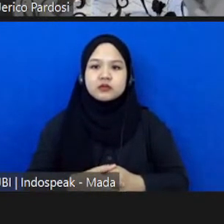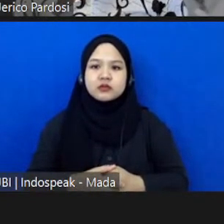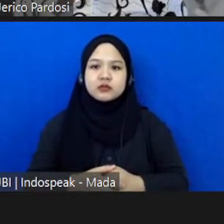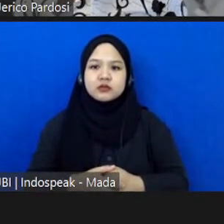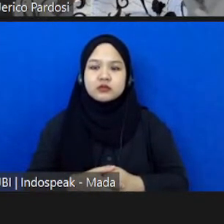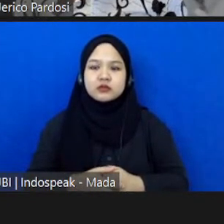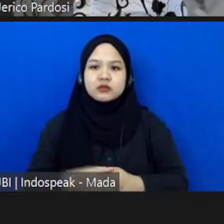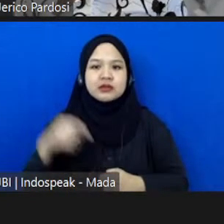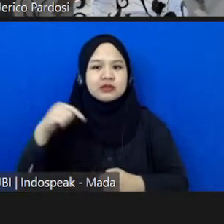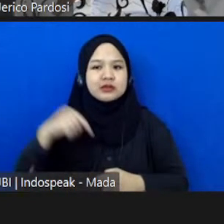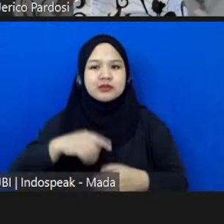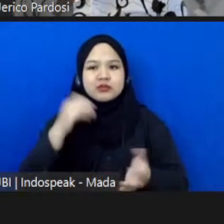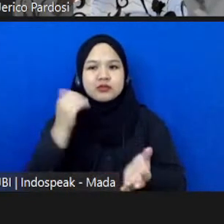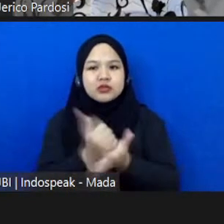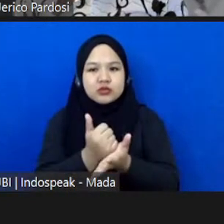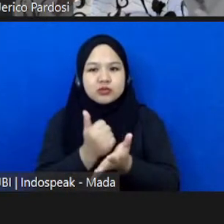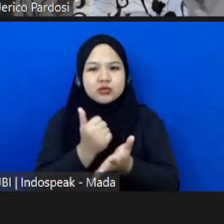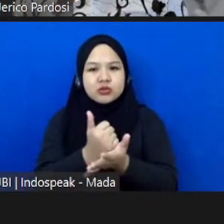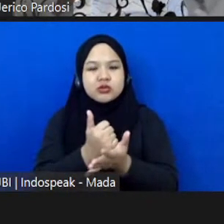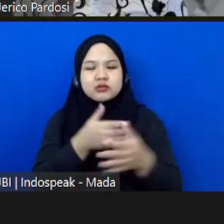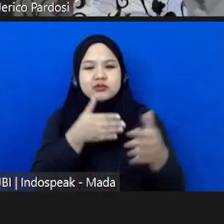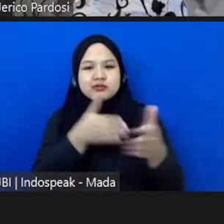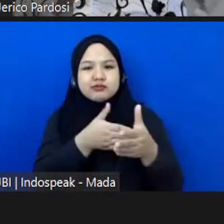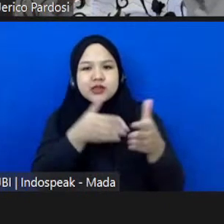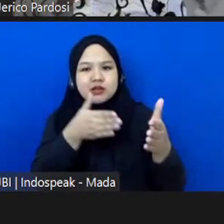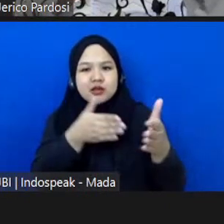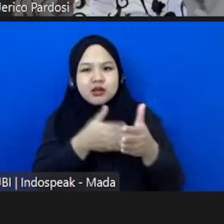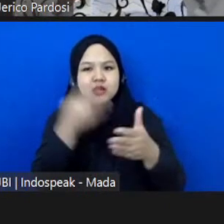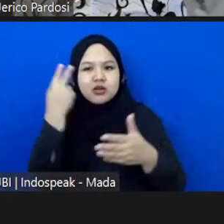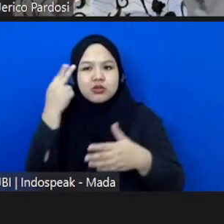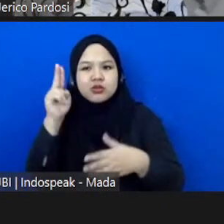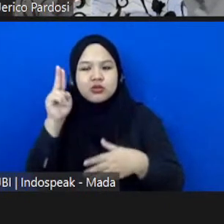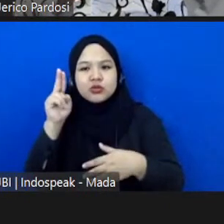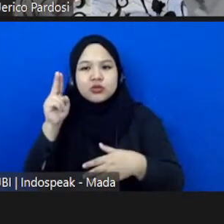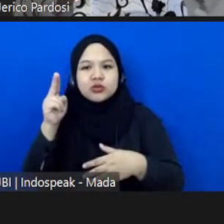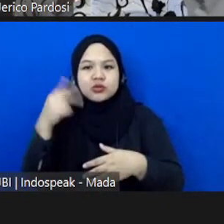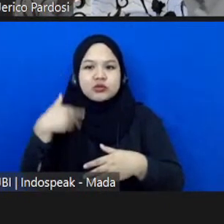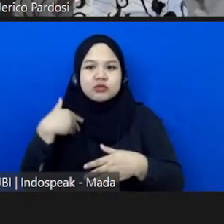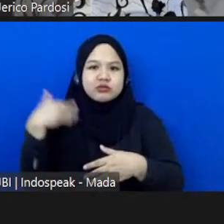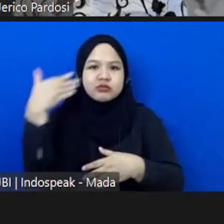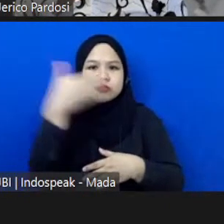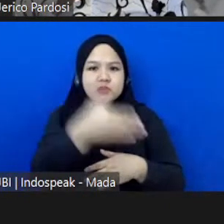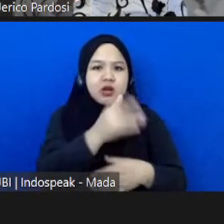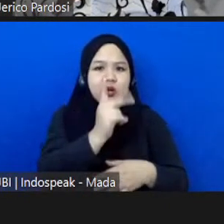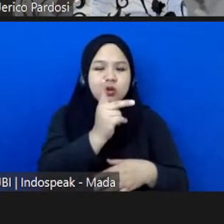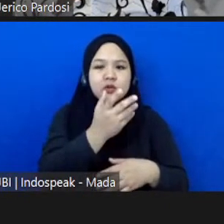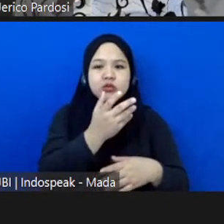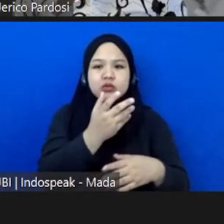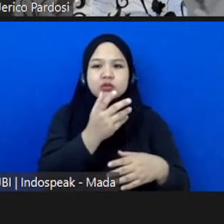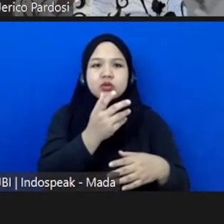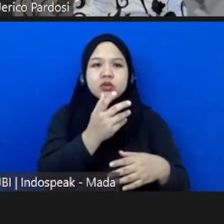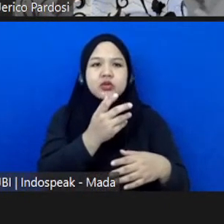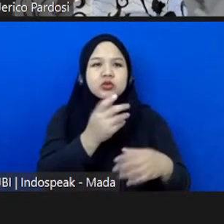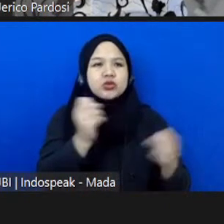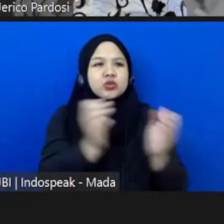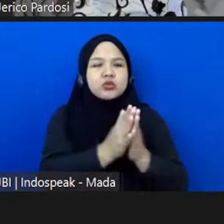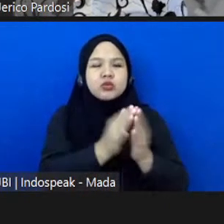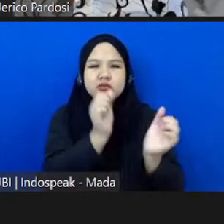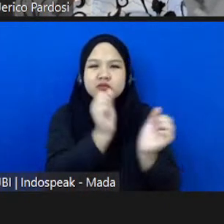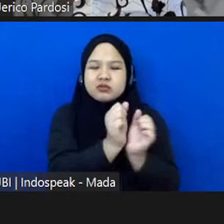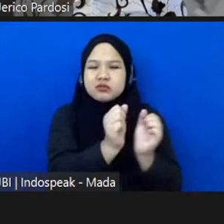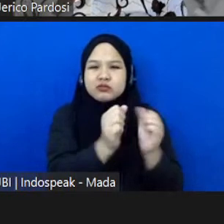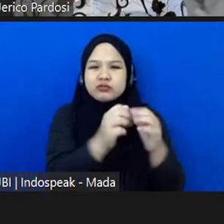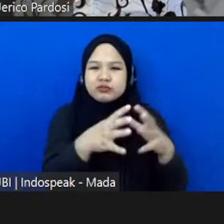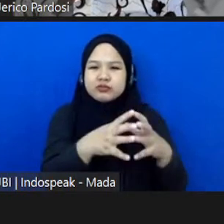it's really a challenge for us to envision if we are having increasing number in Pasung.